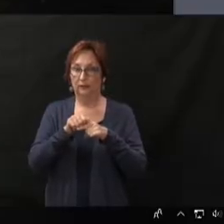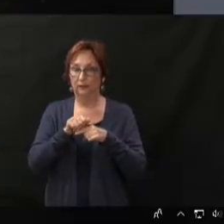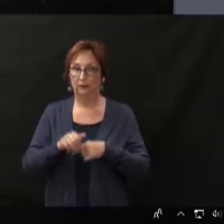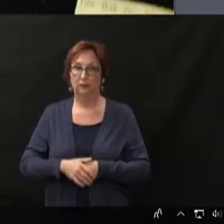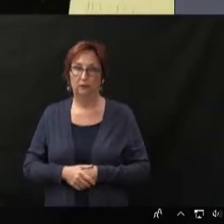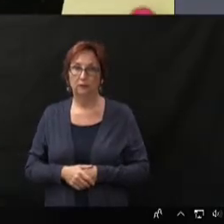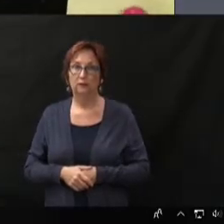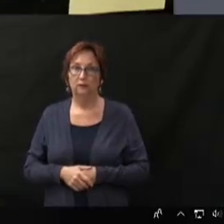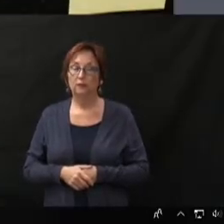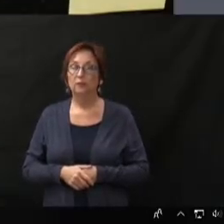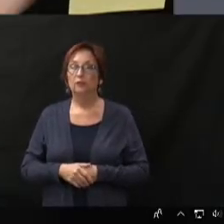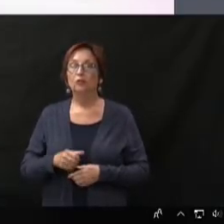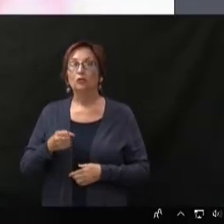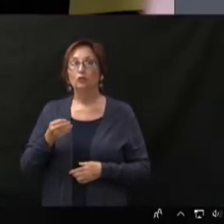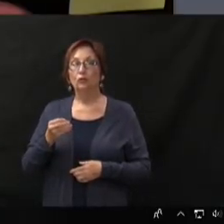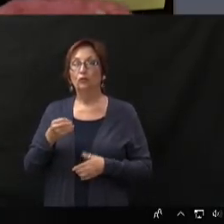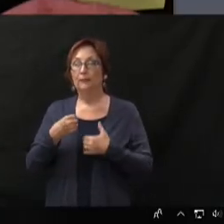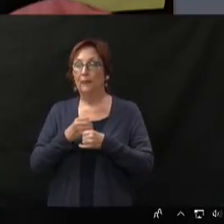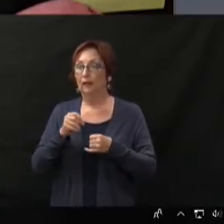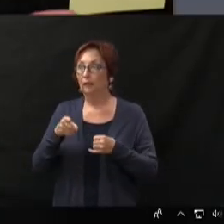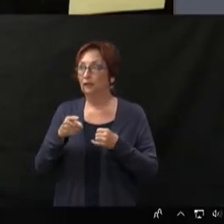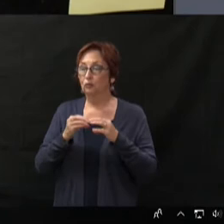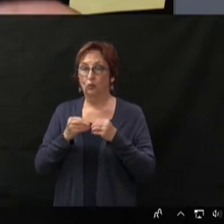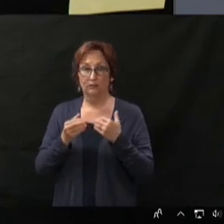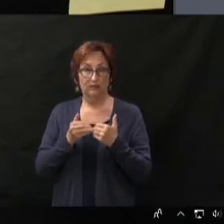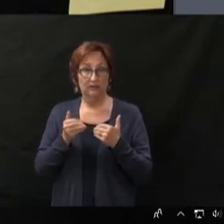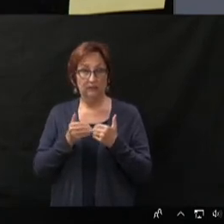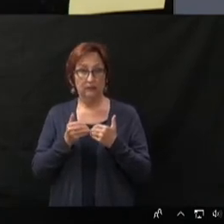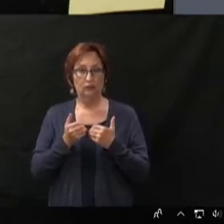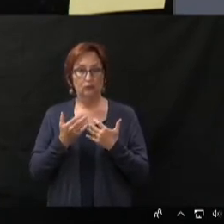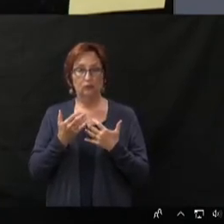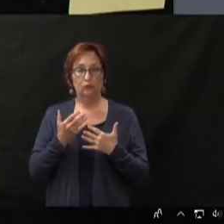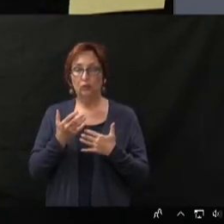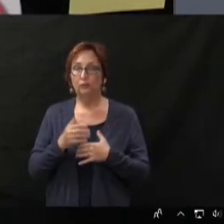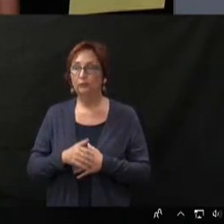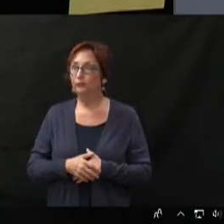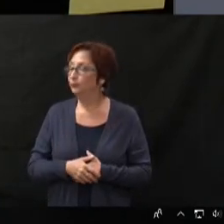So to make this easy,